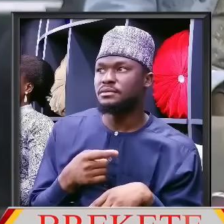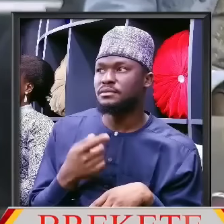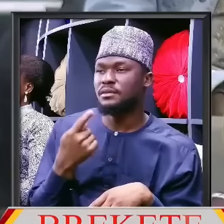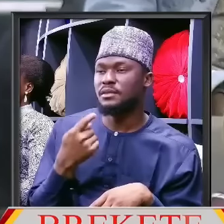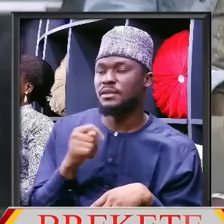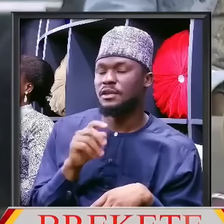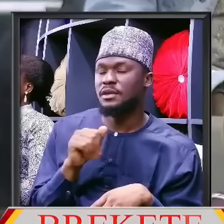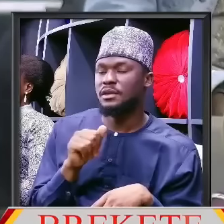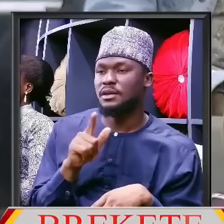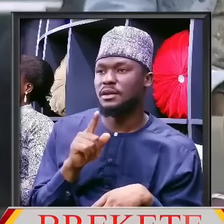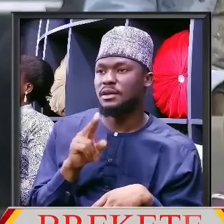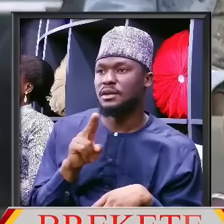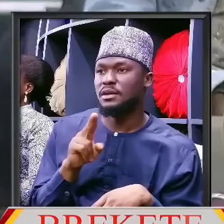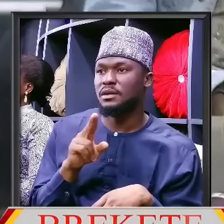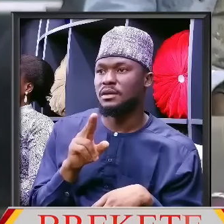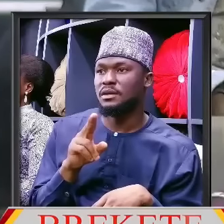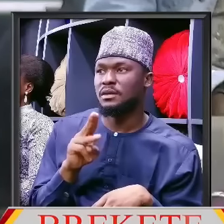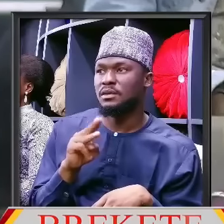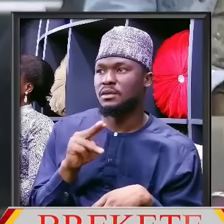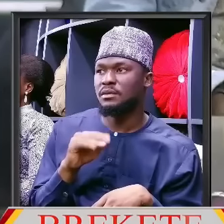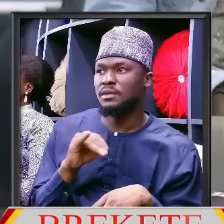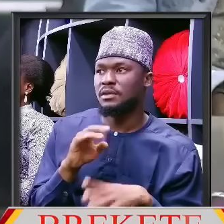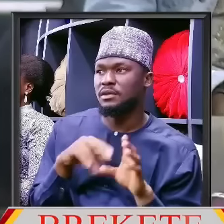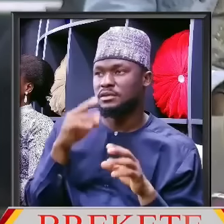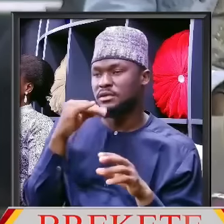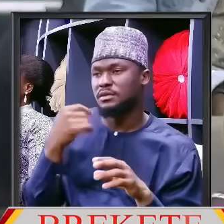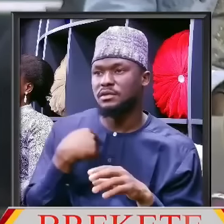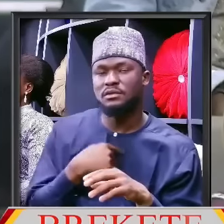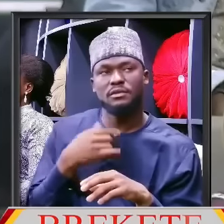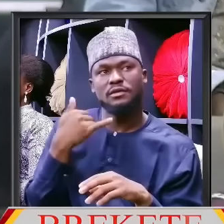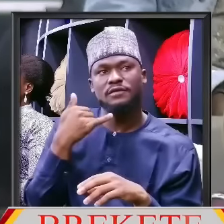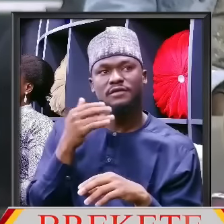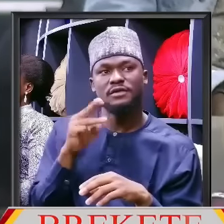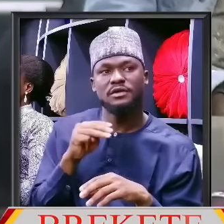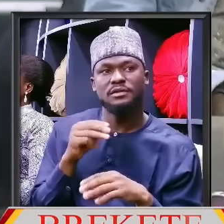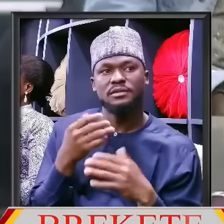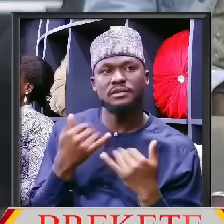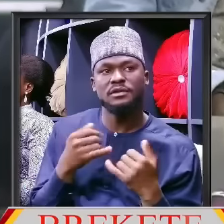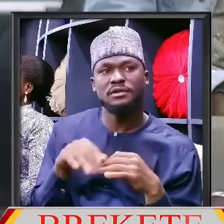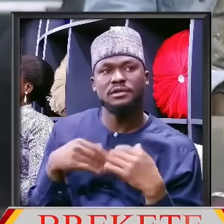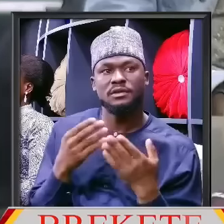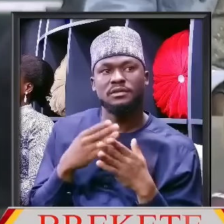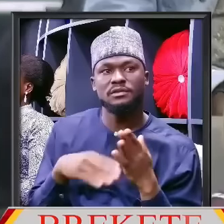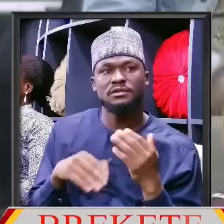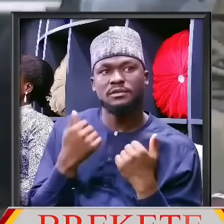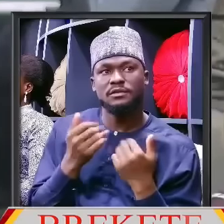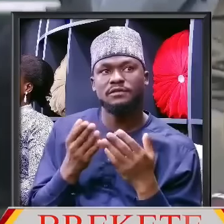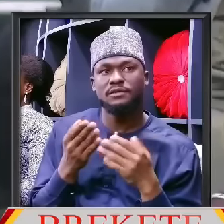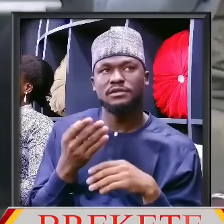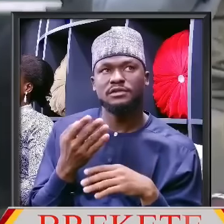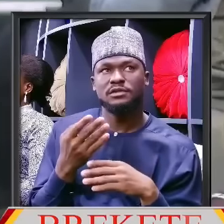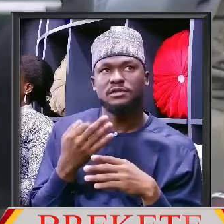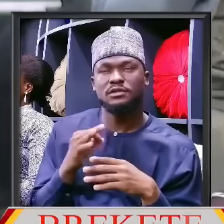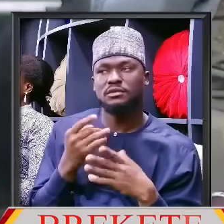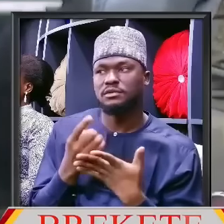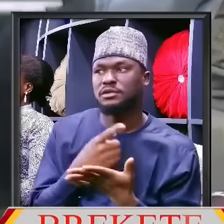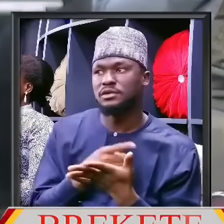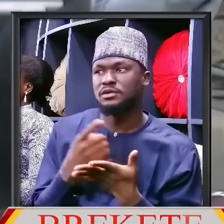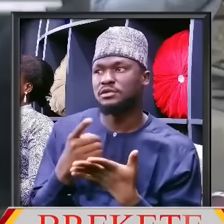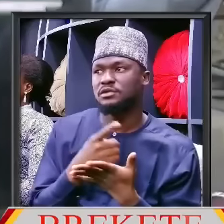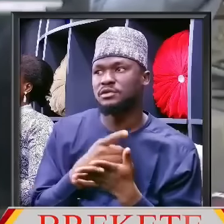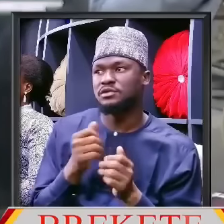alumni chairman will put a call across to him. Now gave details of the discussion